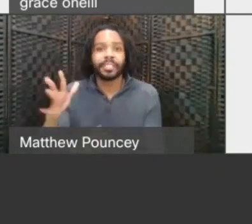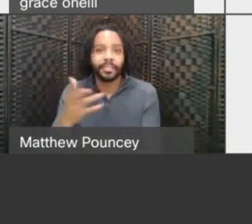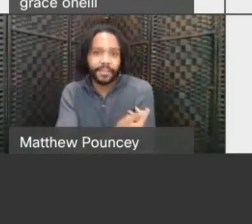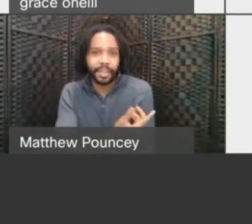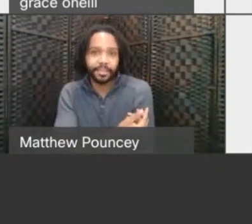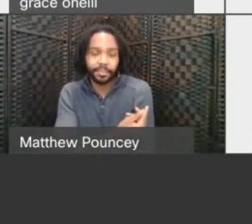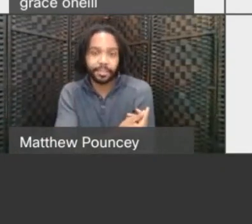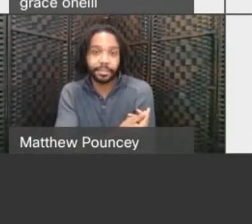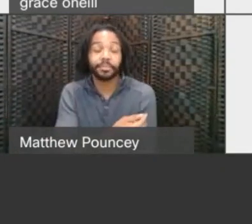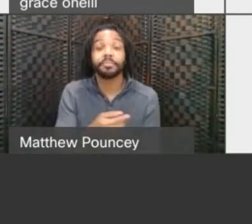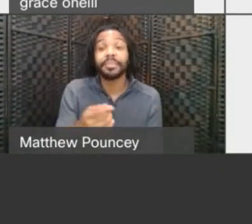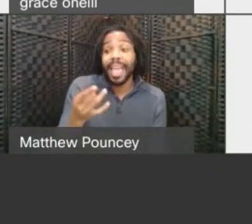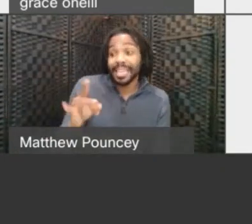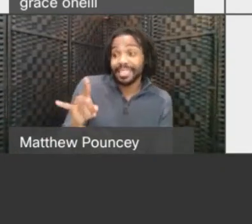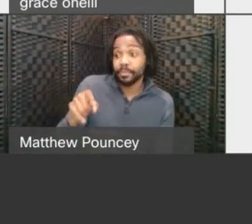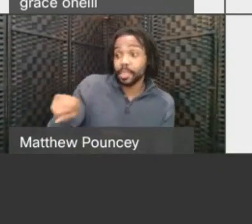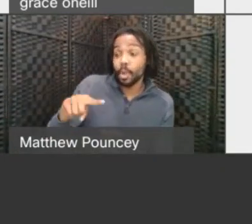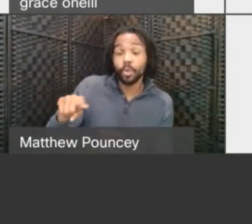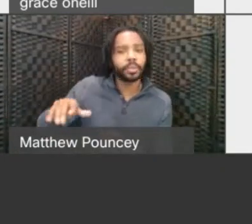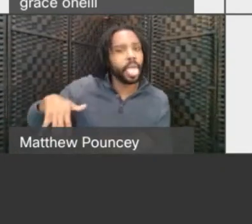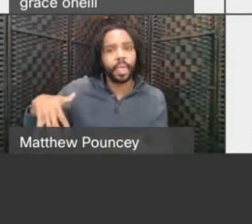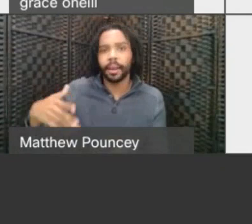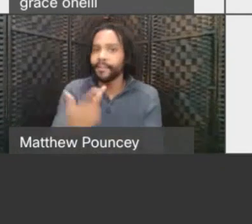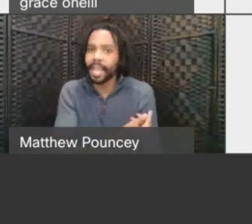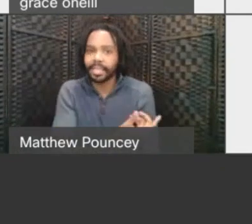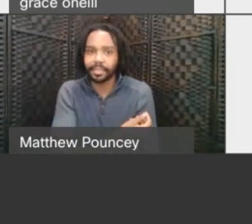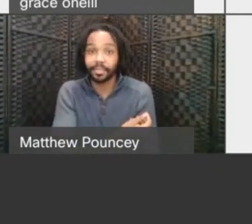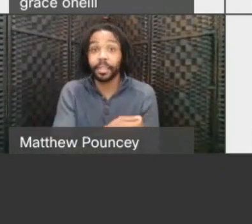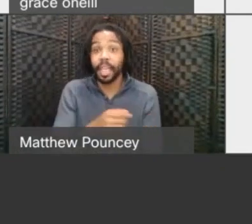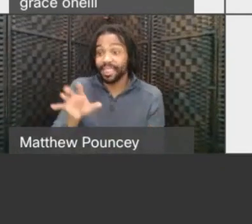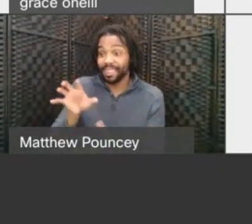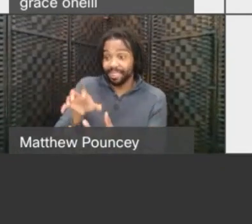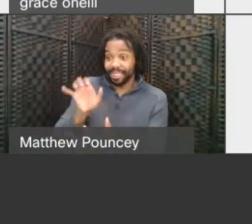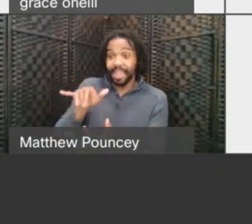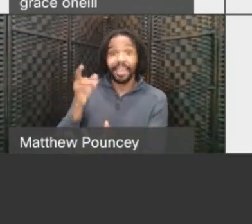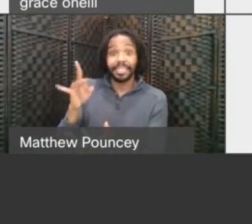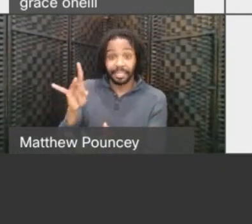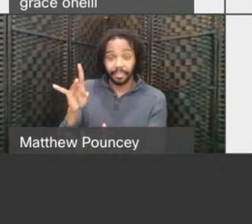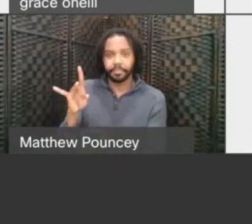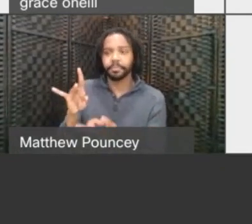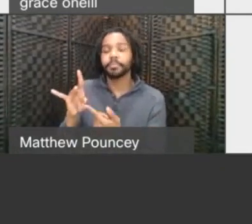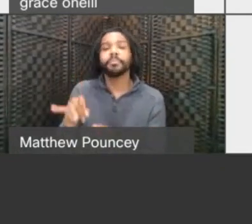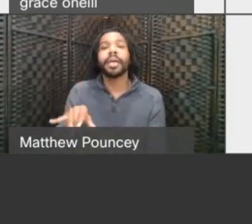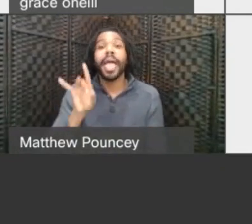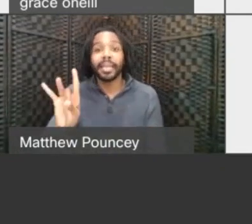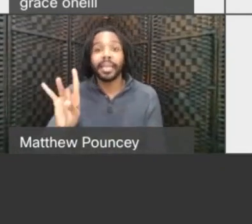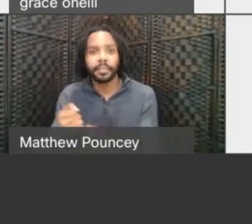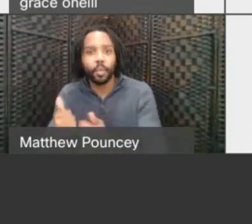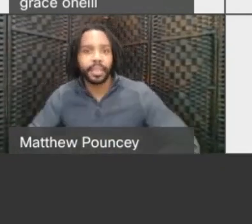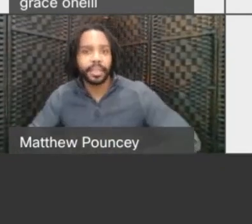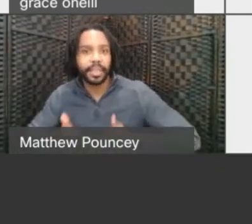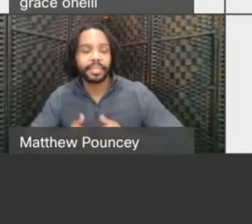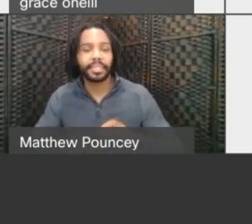And 18 were unvaccinated. Of the 18 that were unvaccinated, it was 8 in supported living, 7 in natural